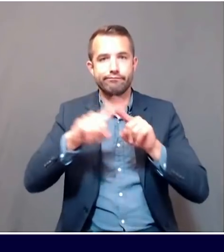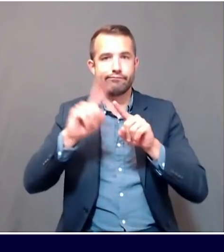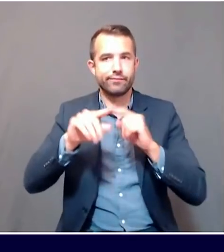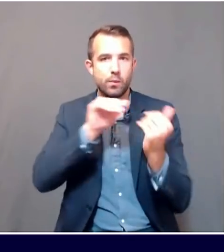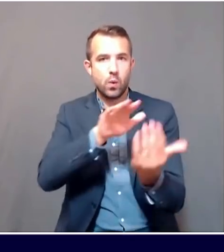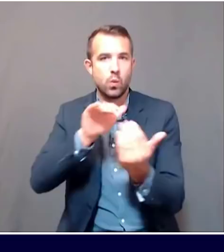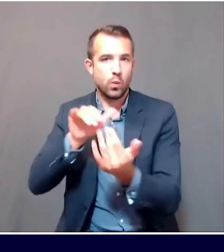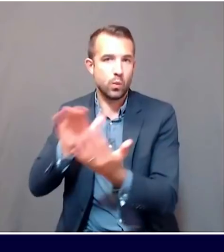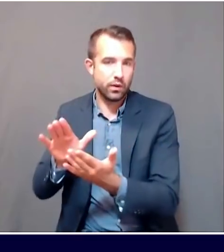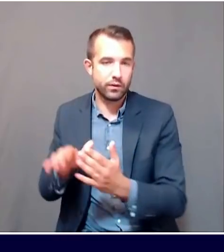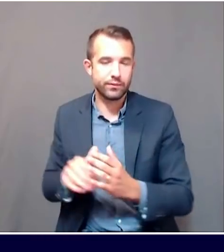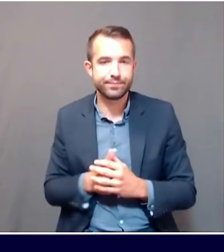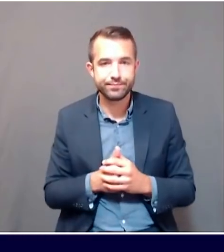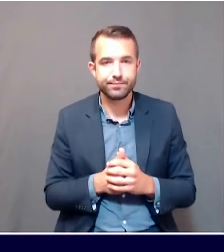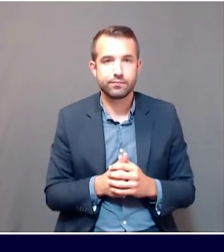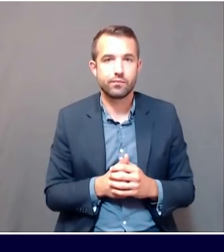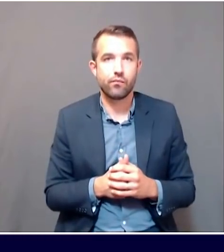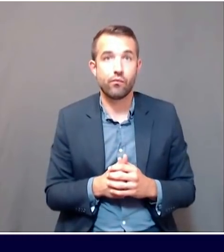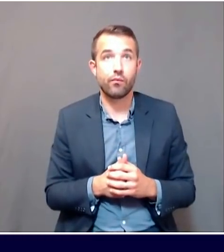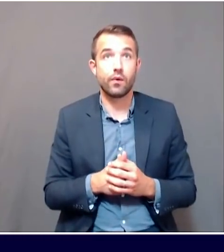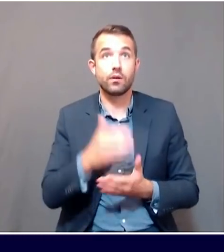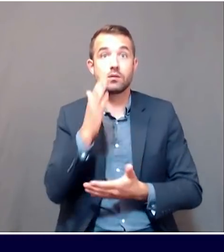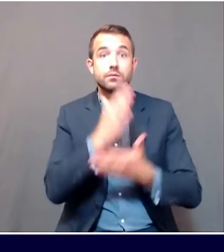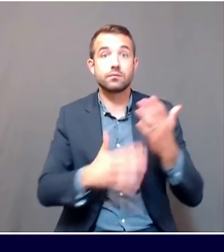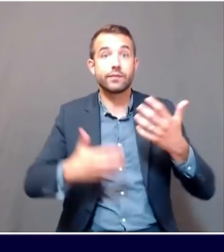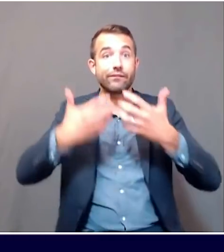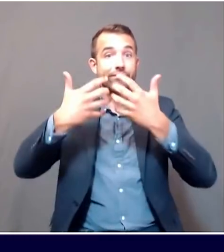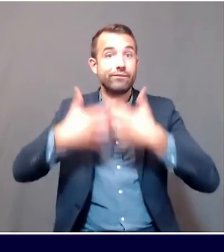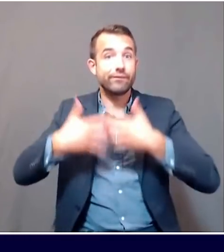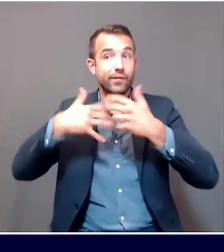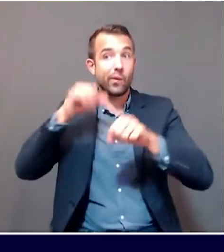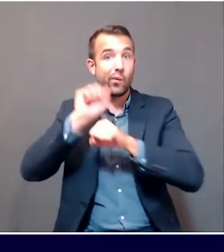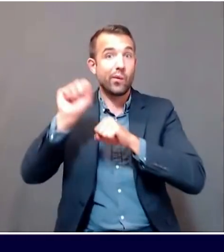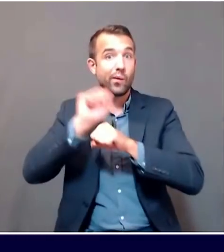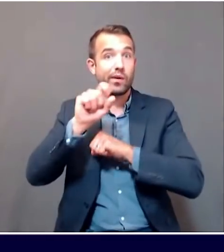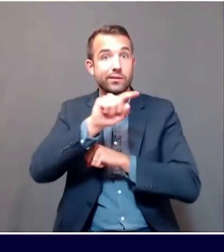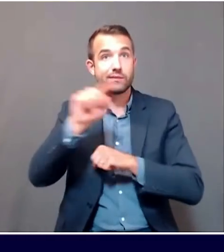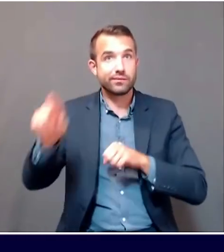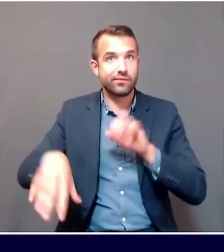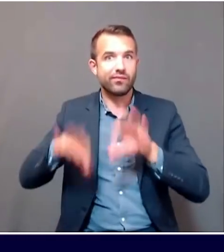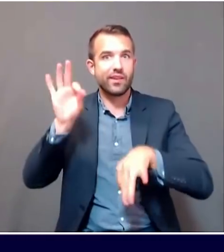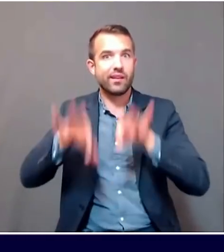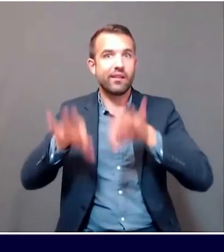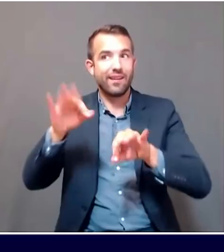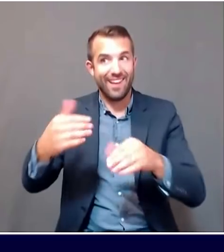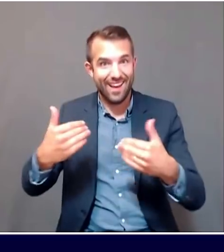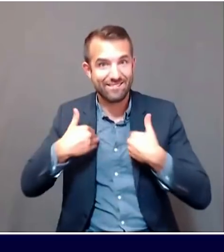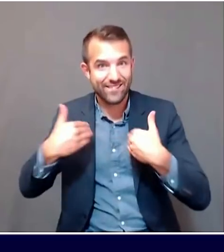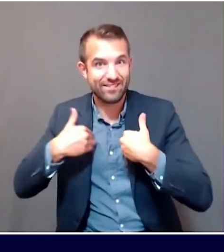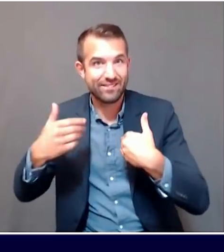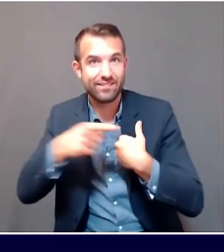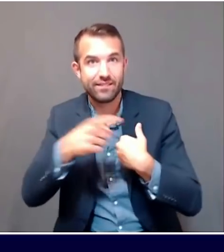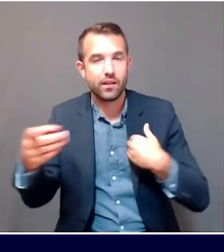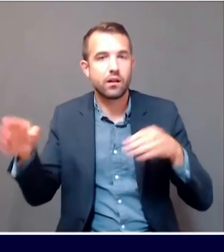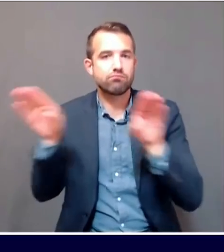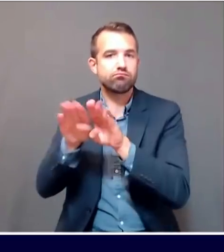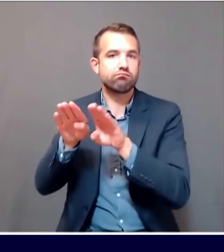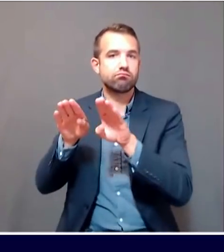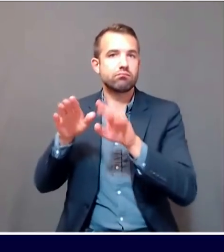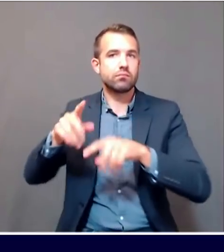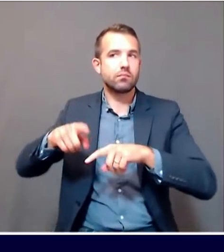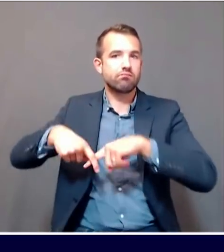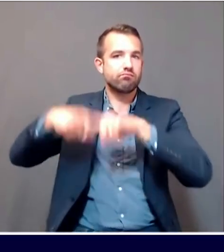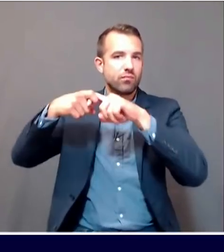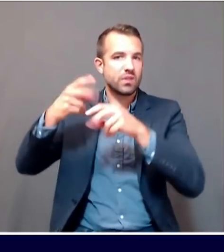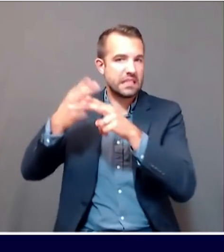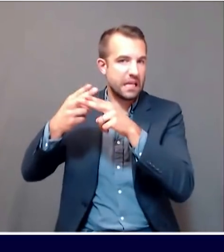that some factories, after a certain number of cases, had to close while others were able to stay open, it does depend